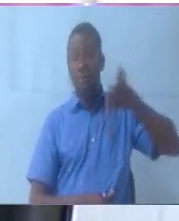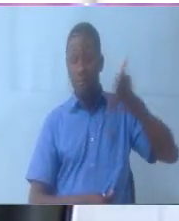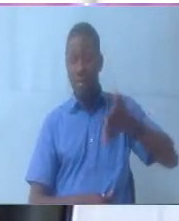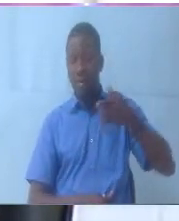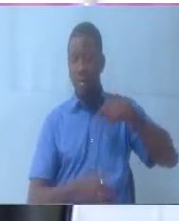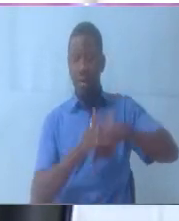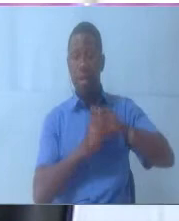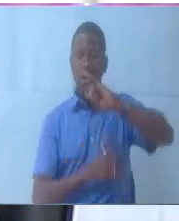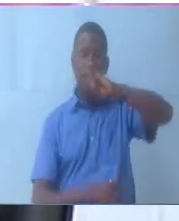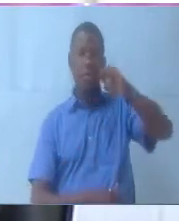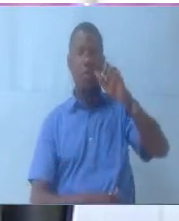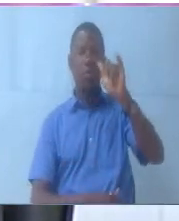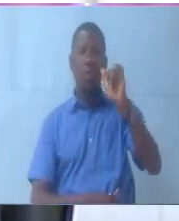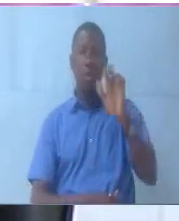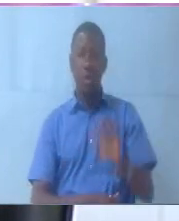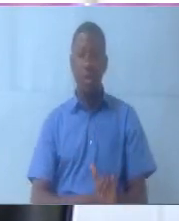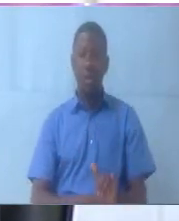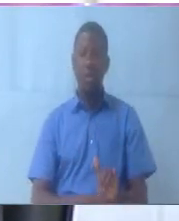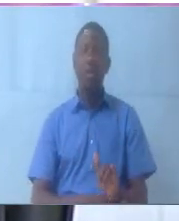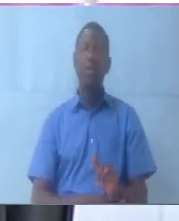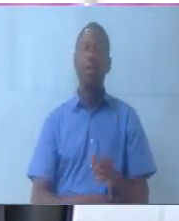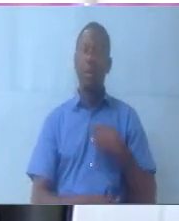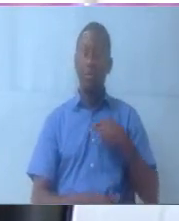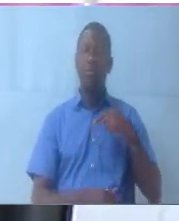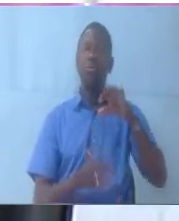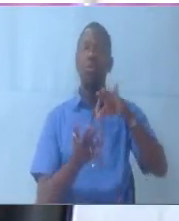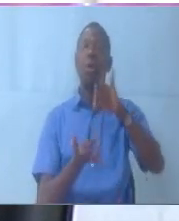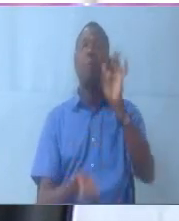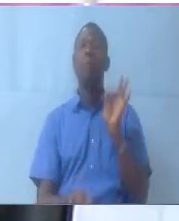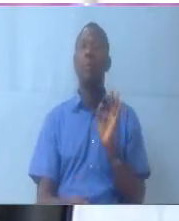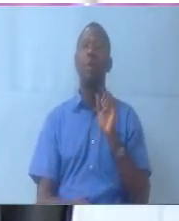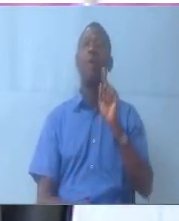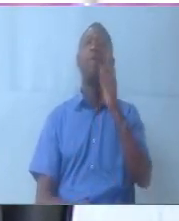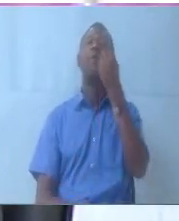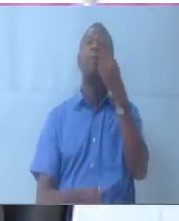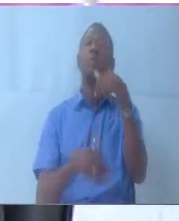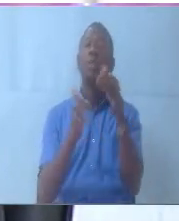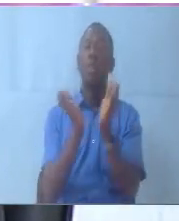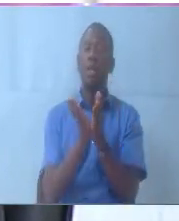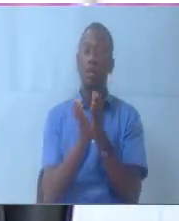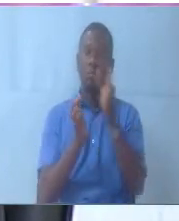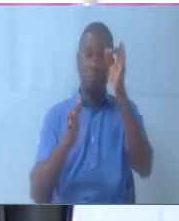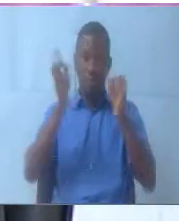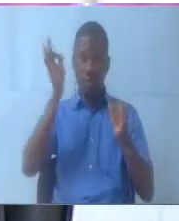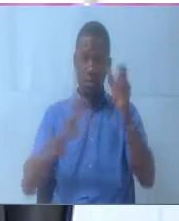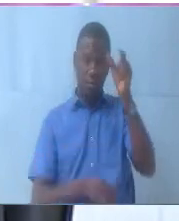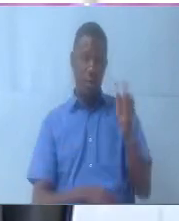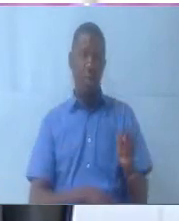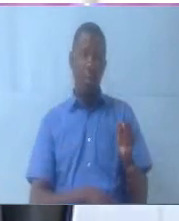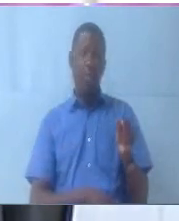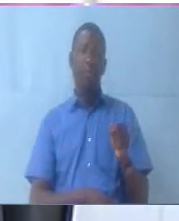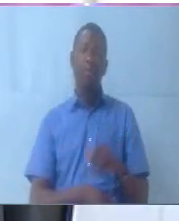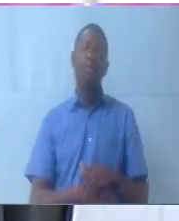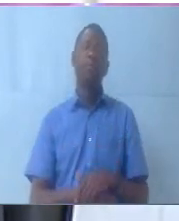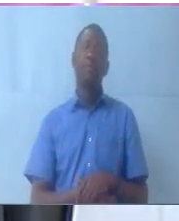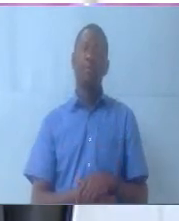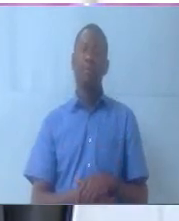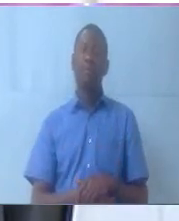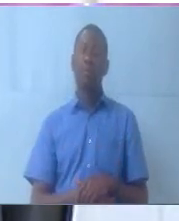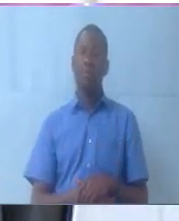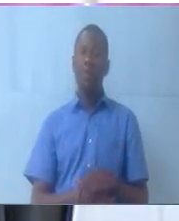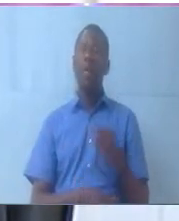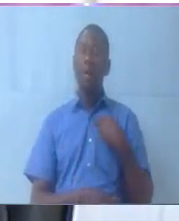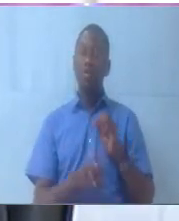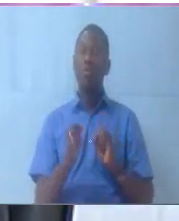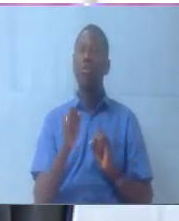January karokono. I was appointed as a first-class magistrate. Yen tombong yenke magistrate makama follow tio, first class. And I